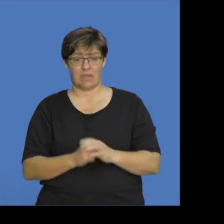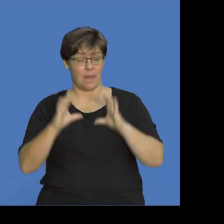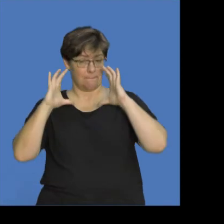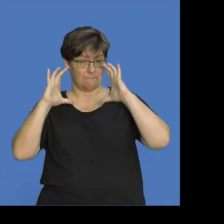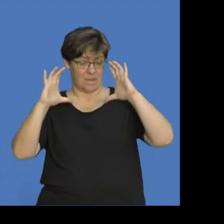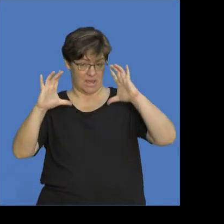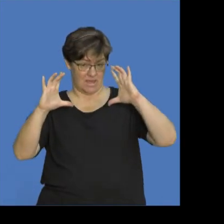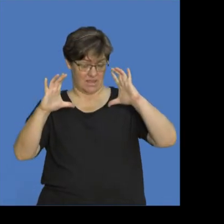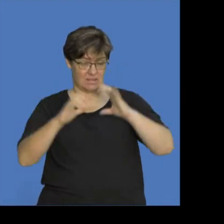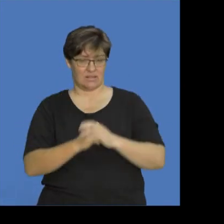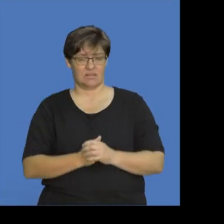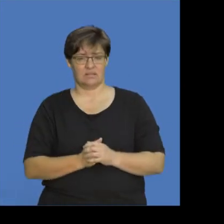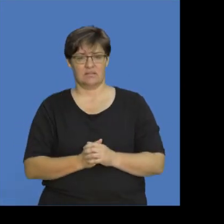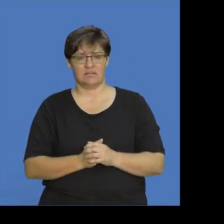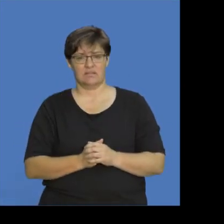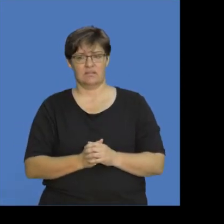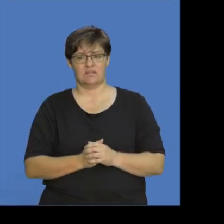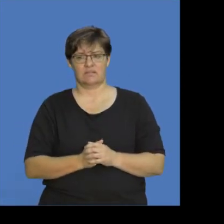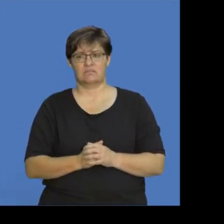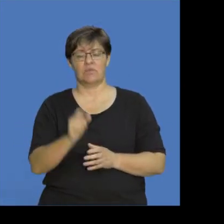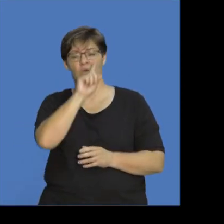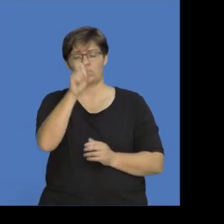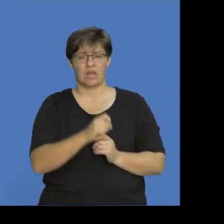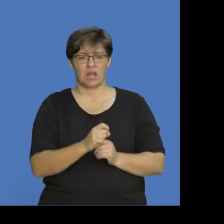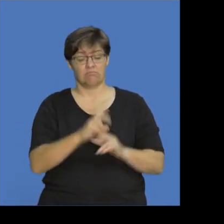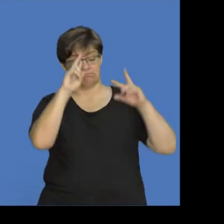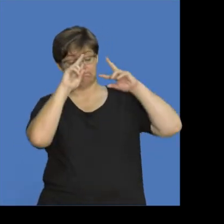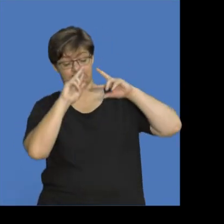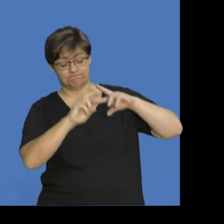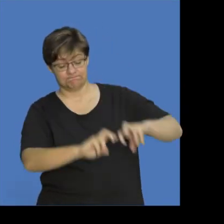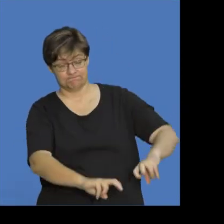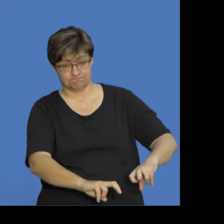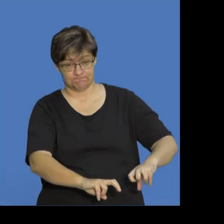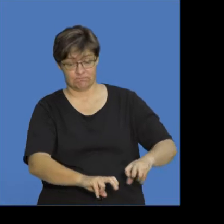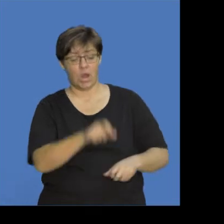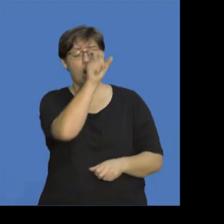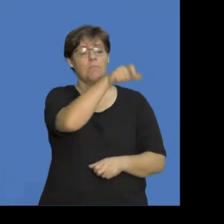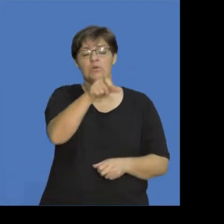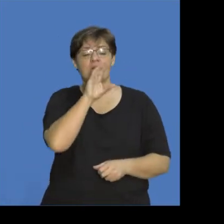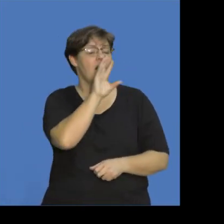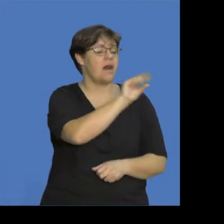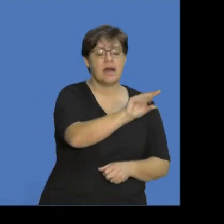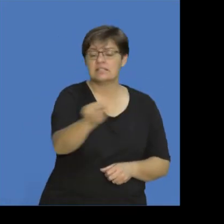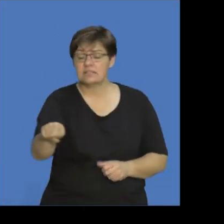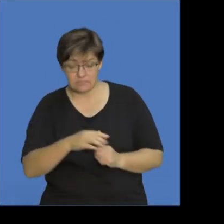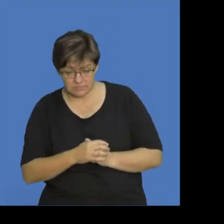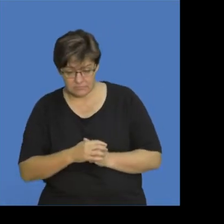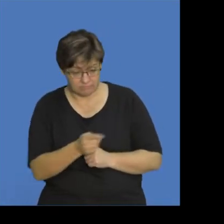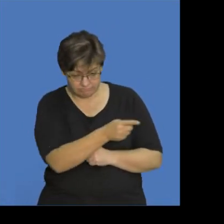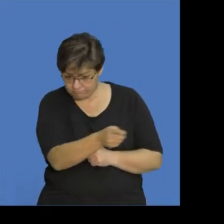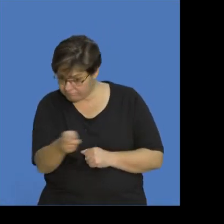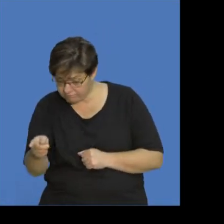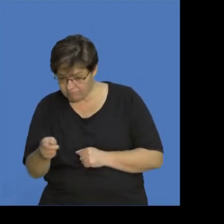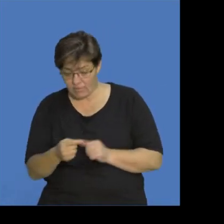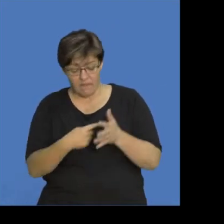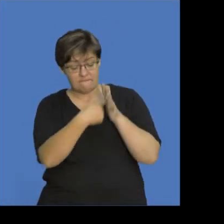pie chart. So let's look at the question. In a survey, people were asked to indicate which one